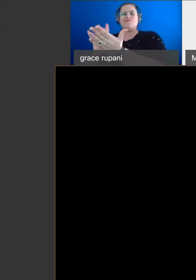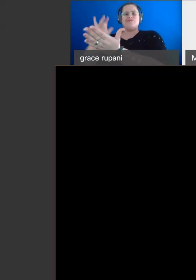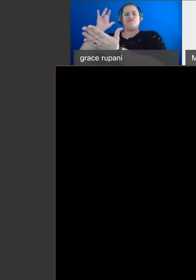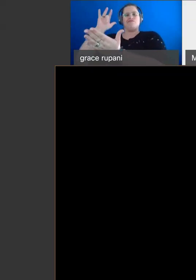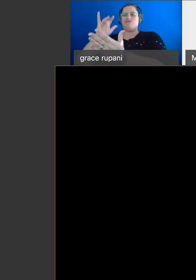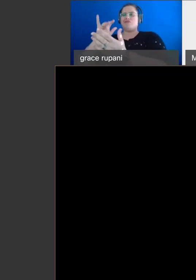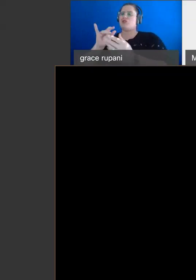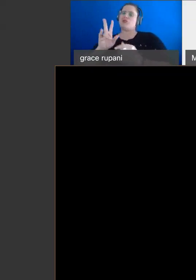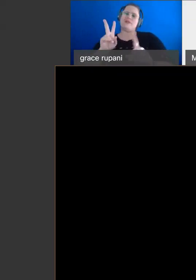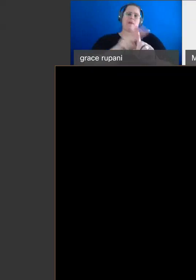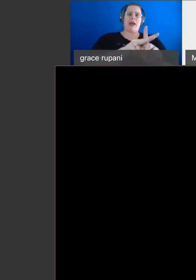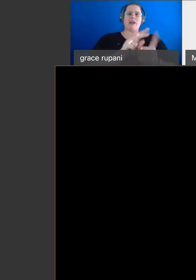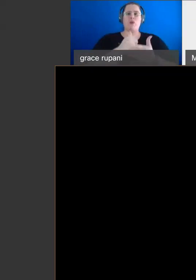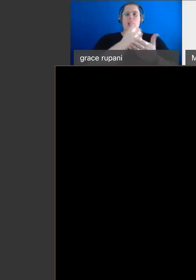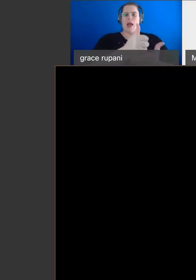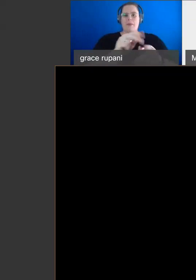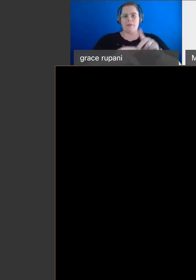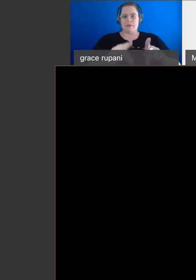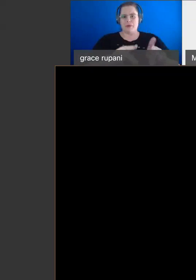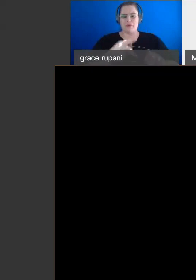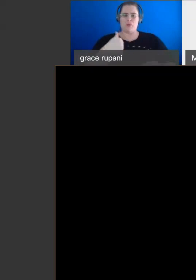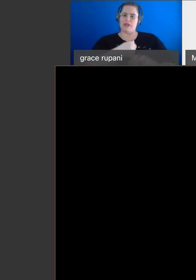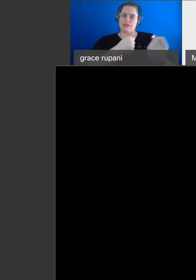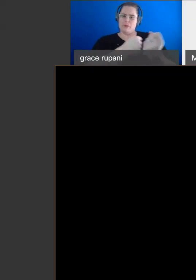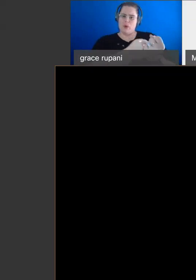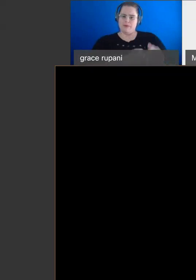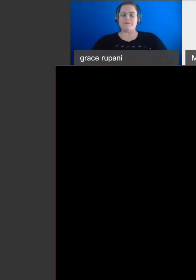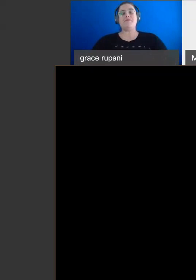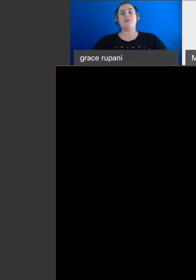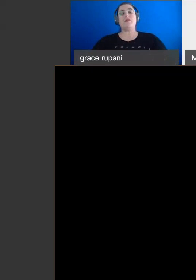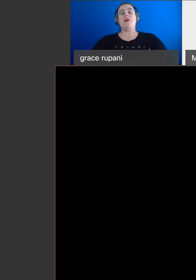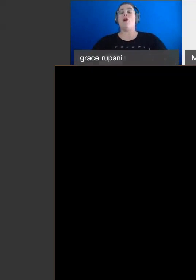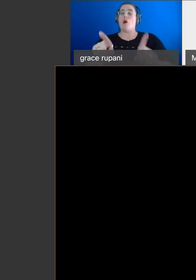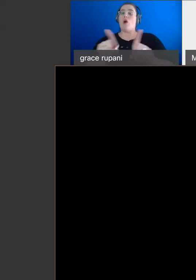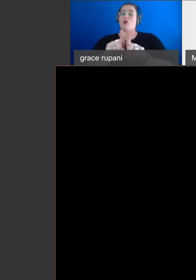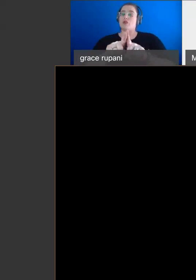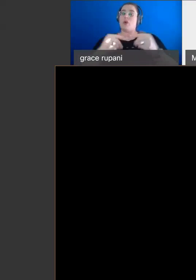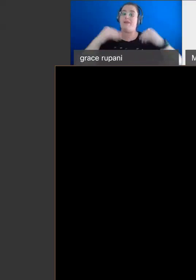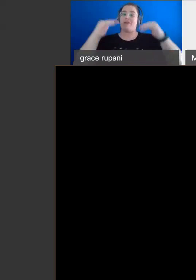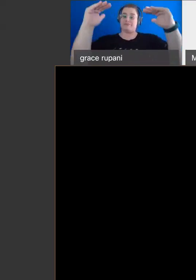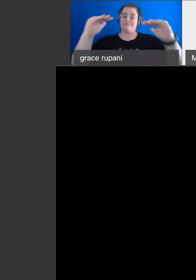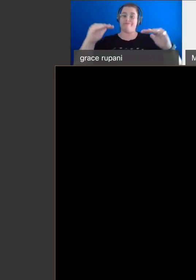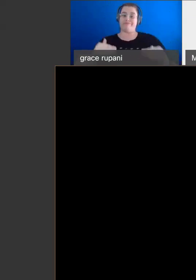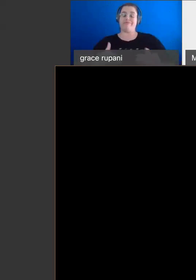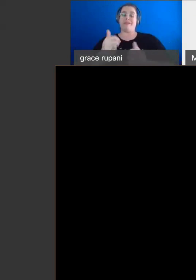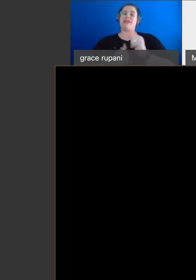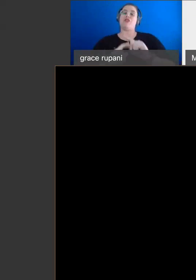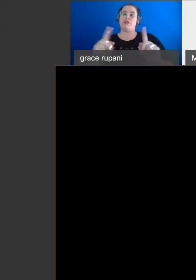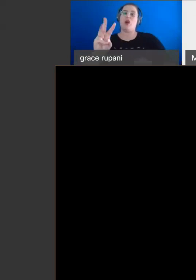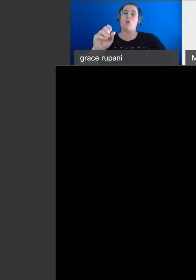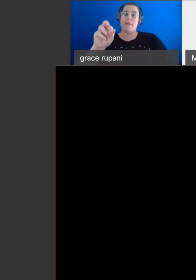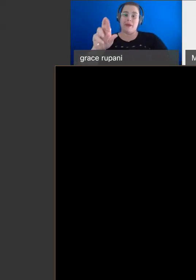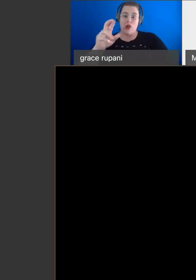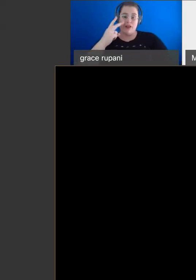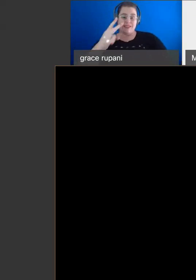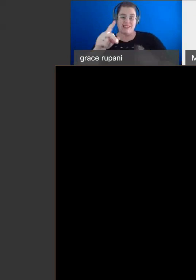In addition to that, we do have each webinar within the web series will focus on another life